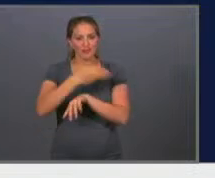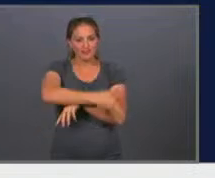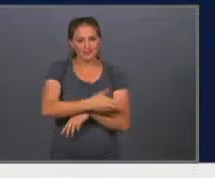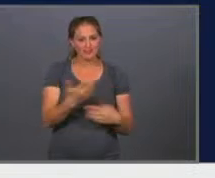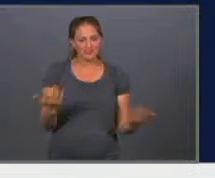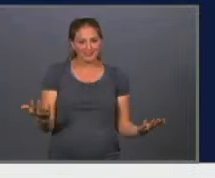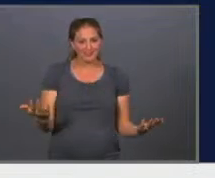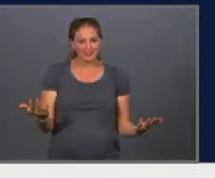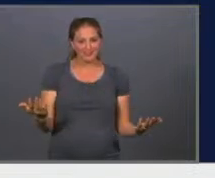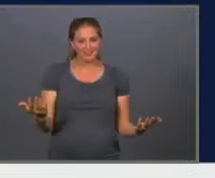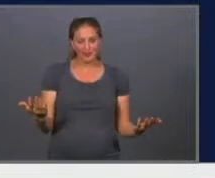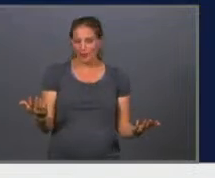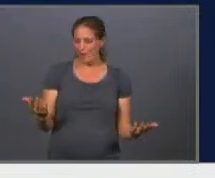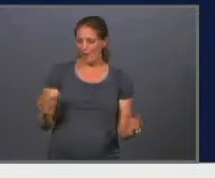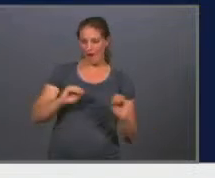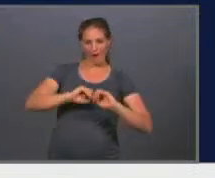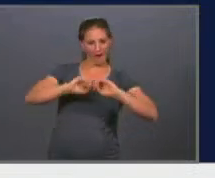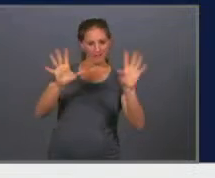there,